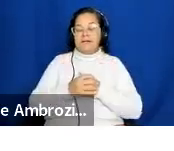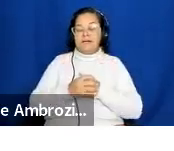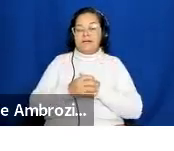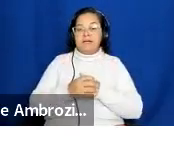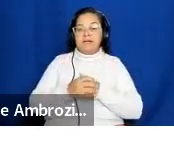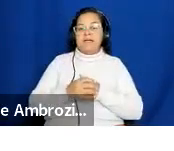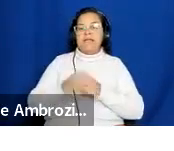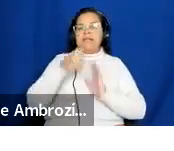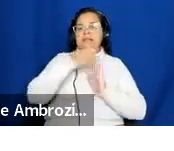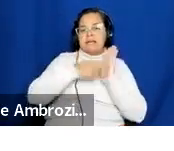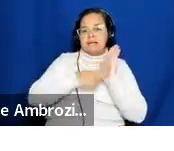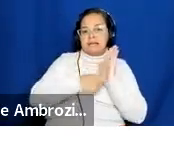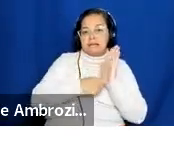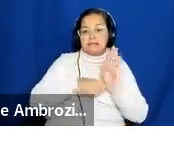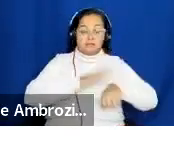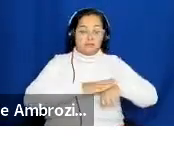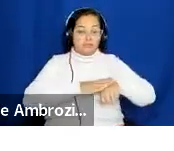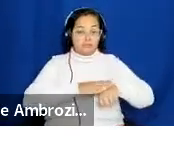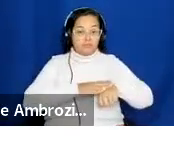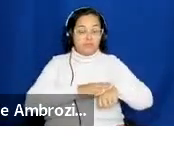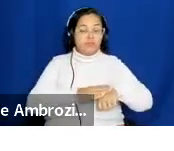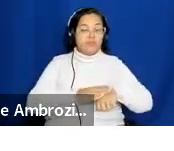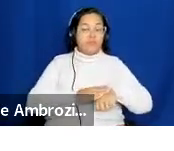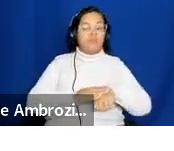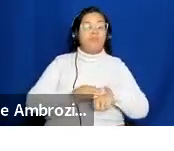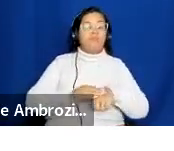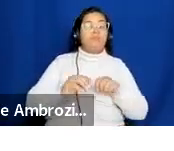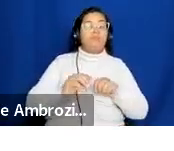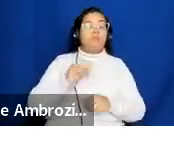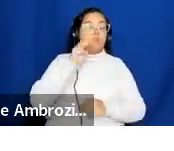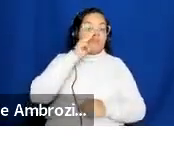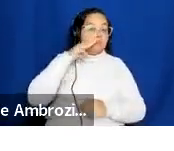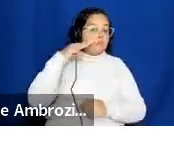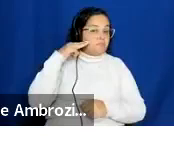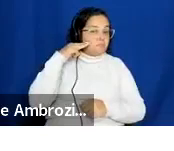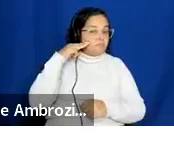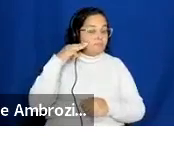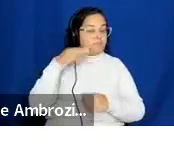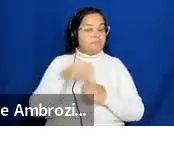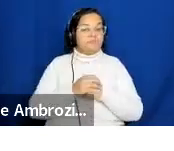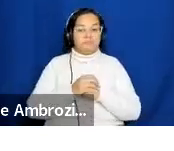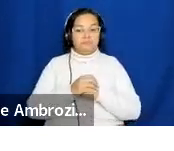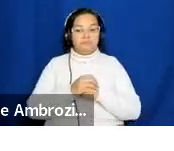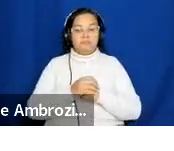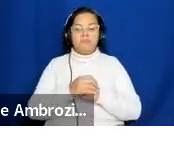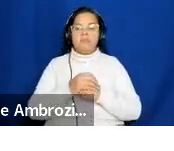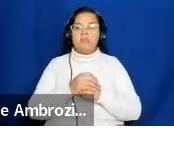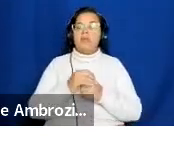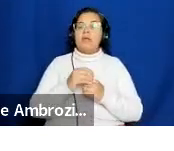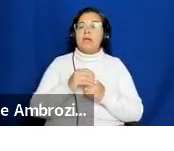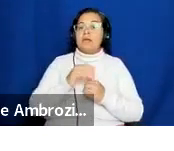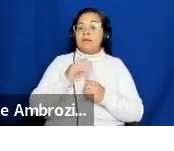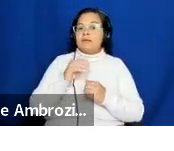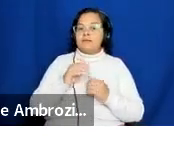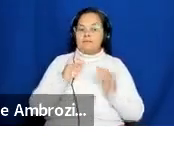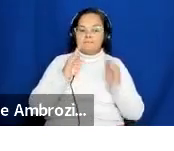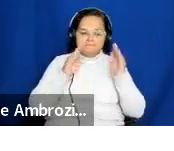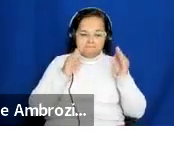writings, particularly the economic and philosophical manuscripts of